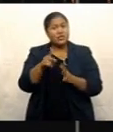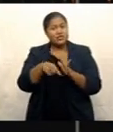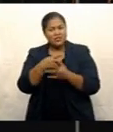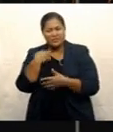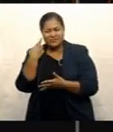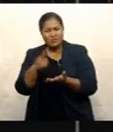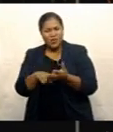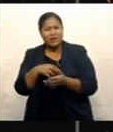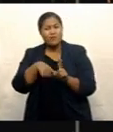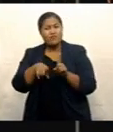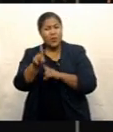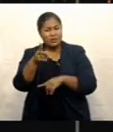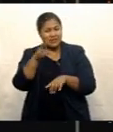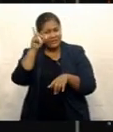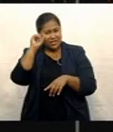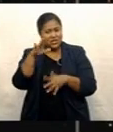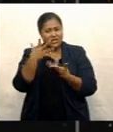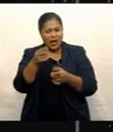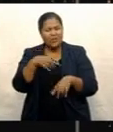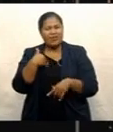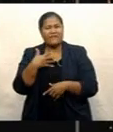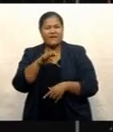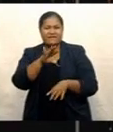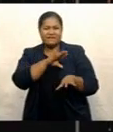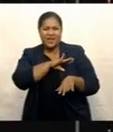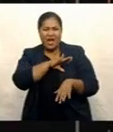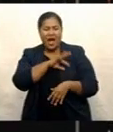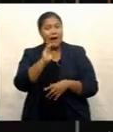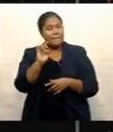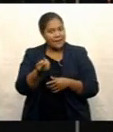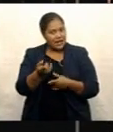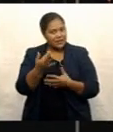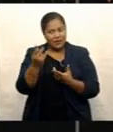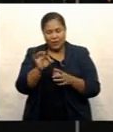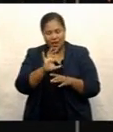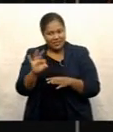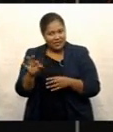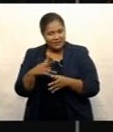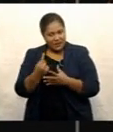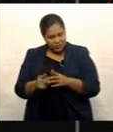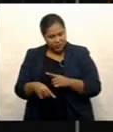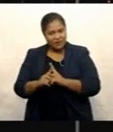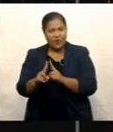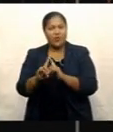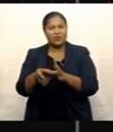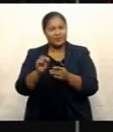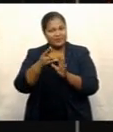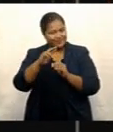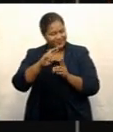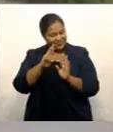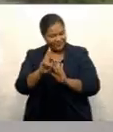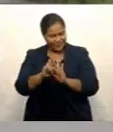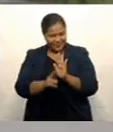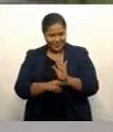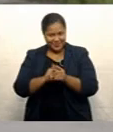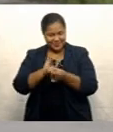in the area are now living in fear, but this will not deter them from the quest to defeat this killer virus.